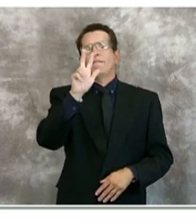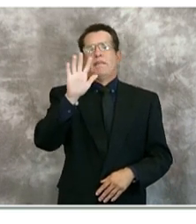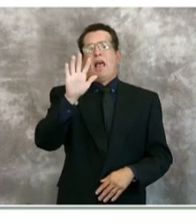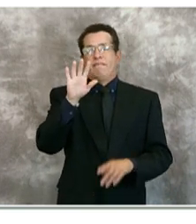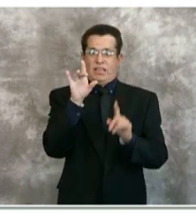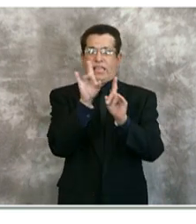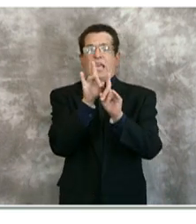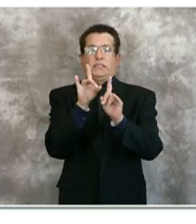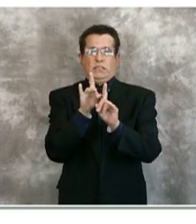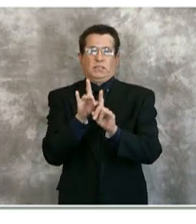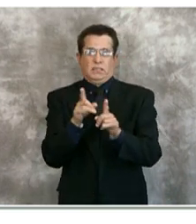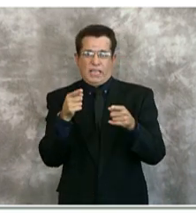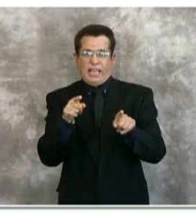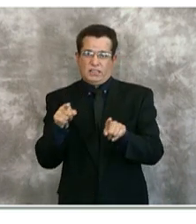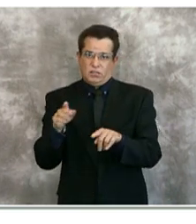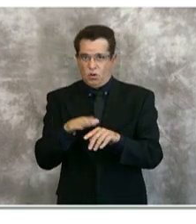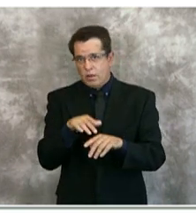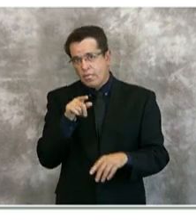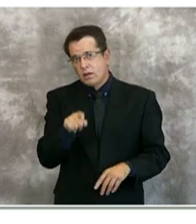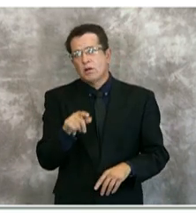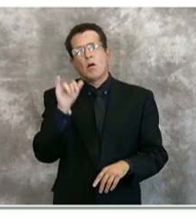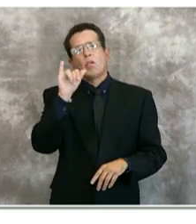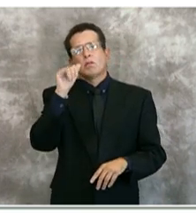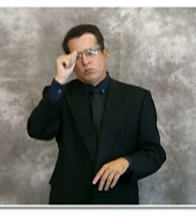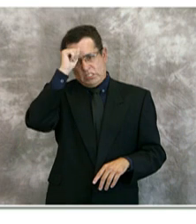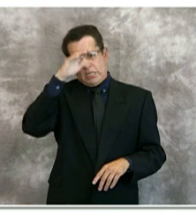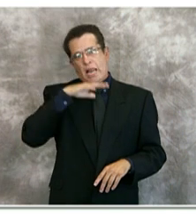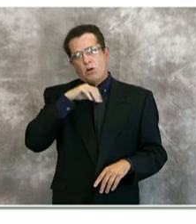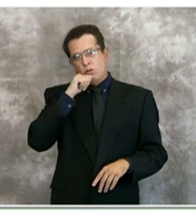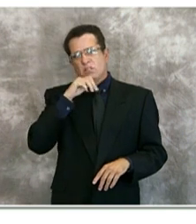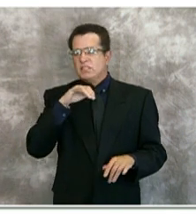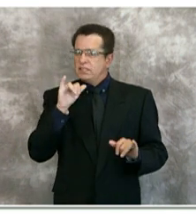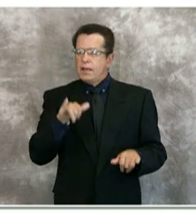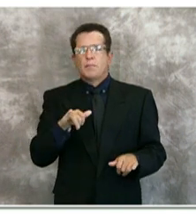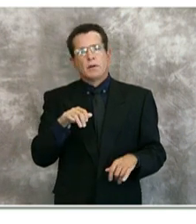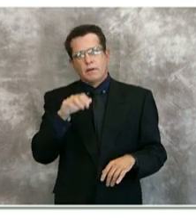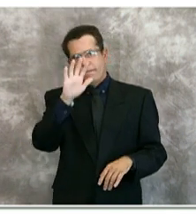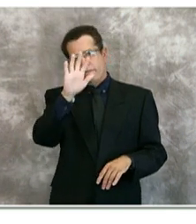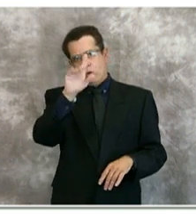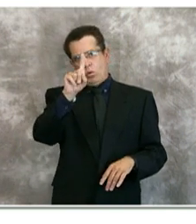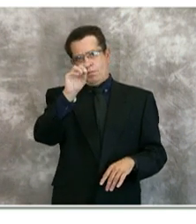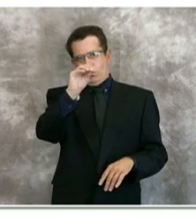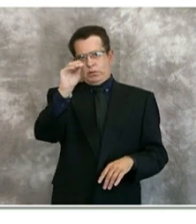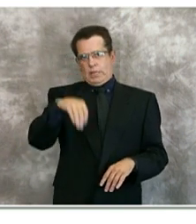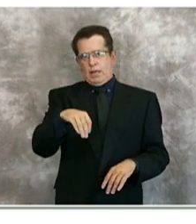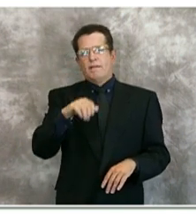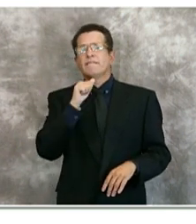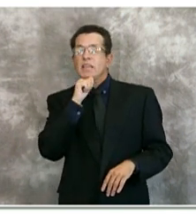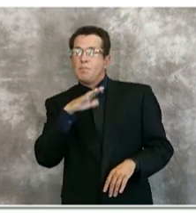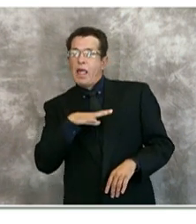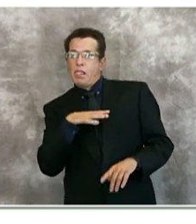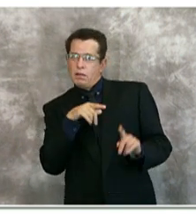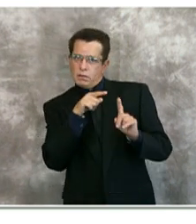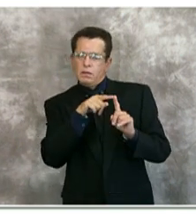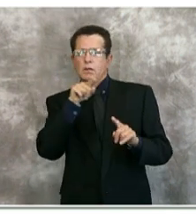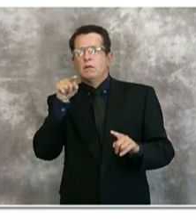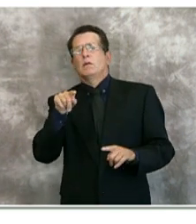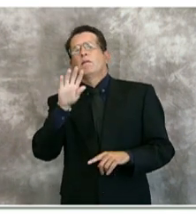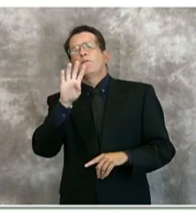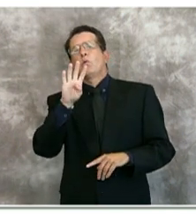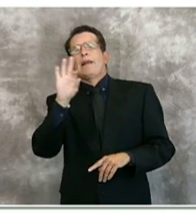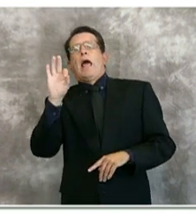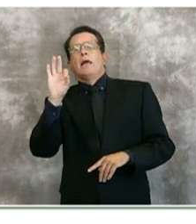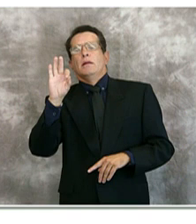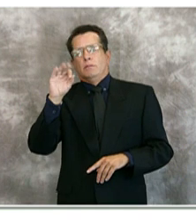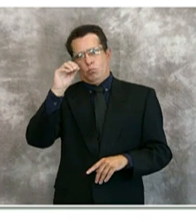14,735 cases. The gender also remains unchanged, with 51% of the total cases being female, 49%